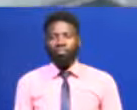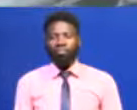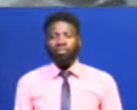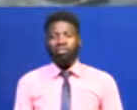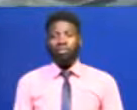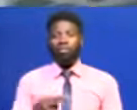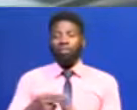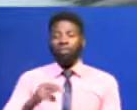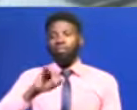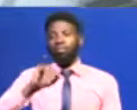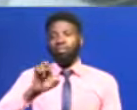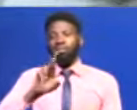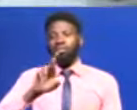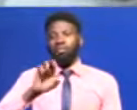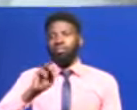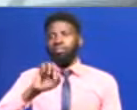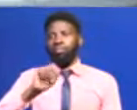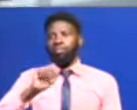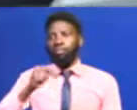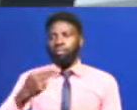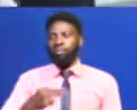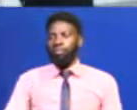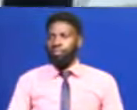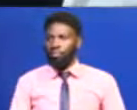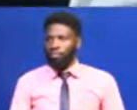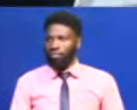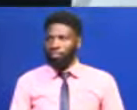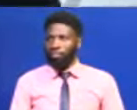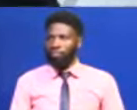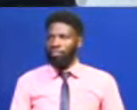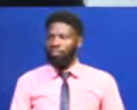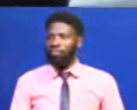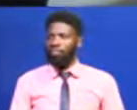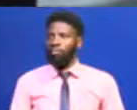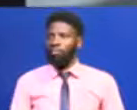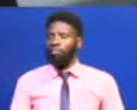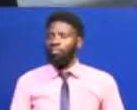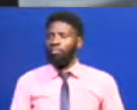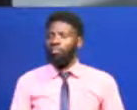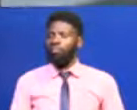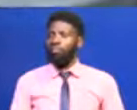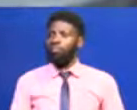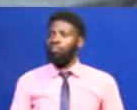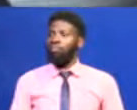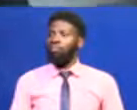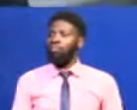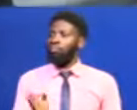Jeremiah. Now, Your Excellency, allow me to introduce these three youngsters. Jeremiah, yes. Where is Macrae?